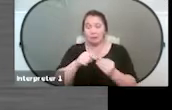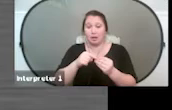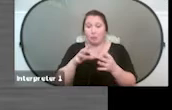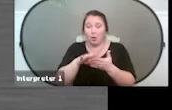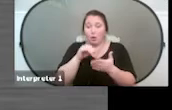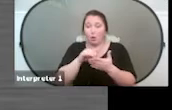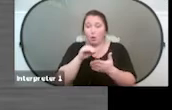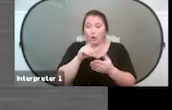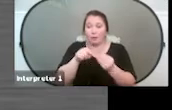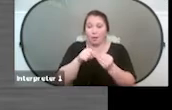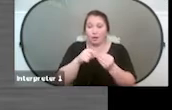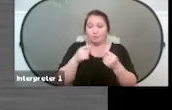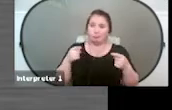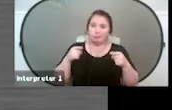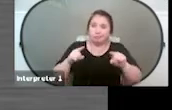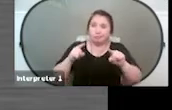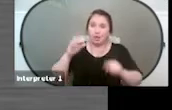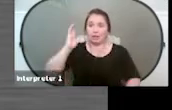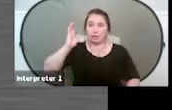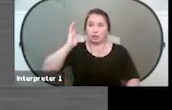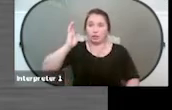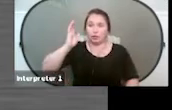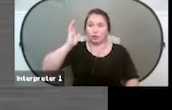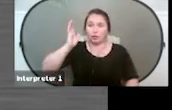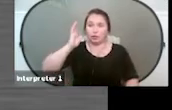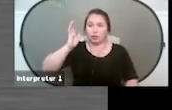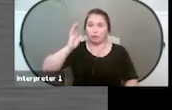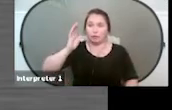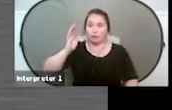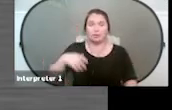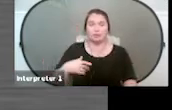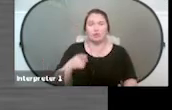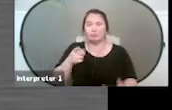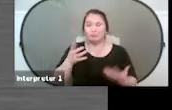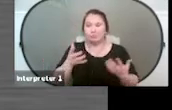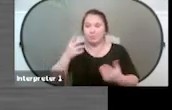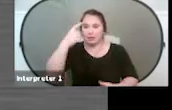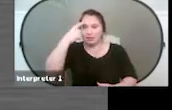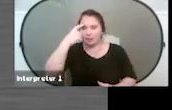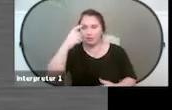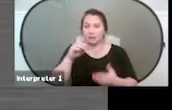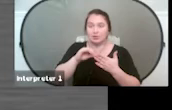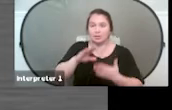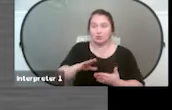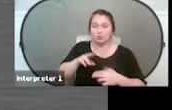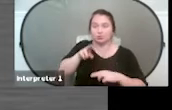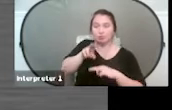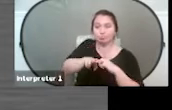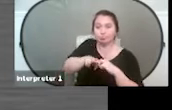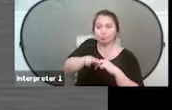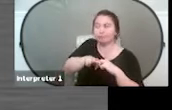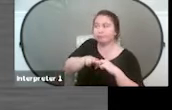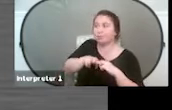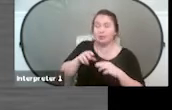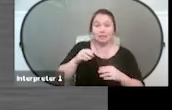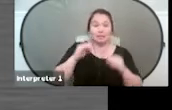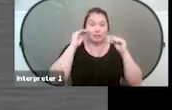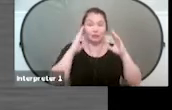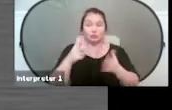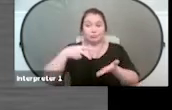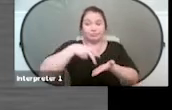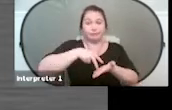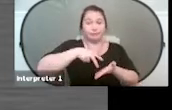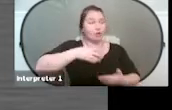And so we might think of that as a student sitting in a desk, a teacher in the front of the class,